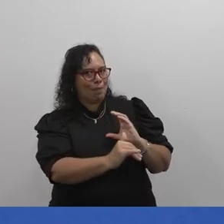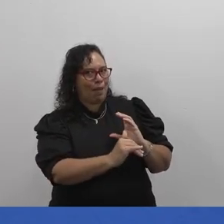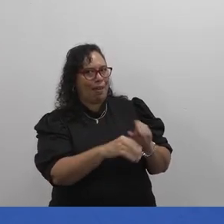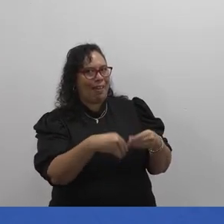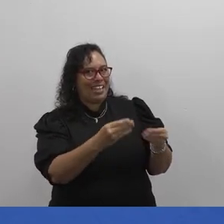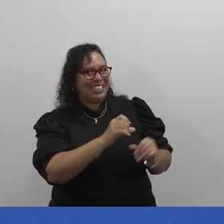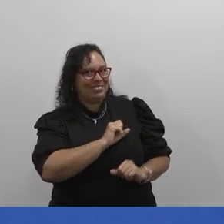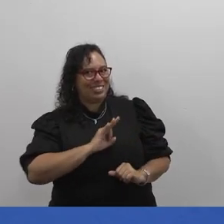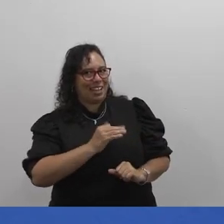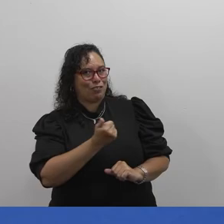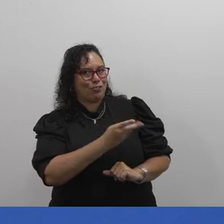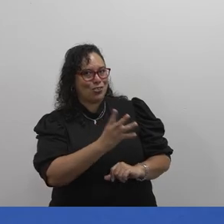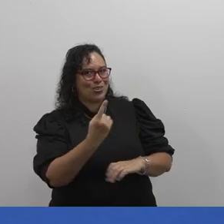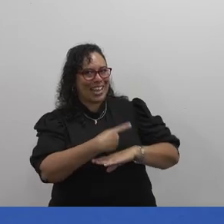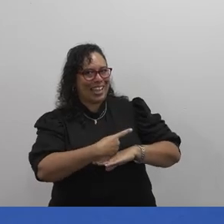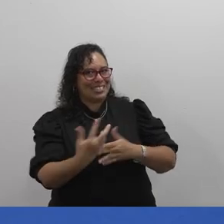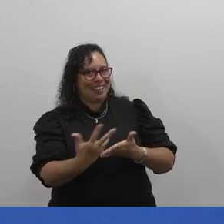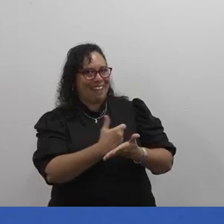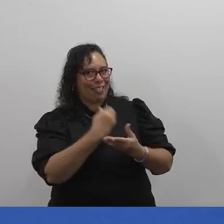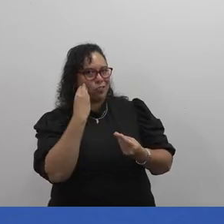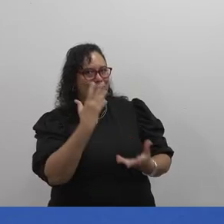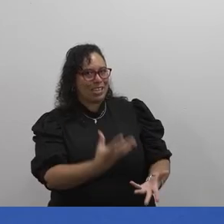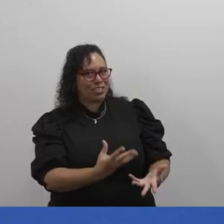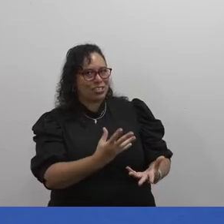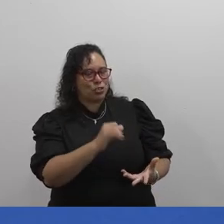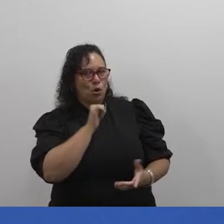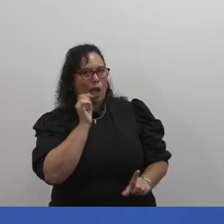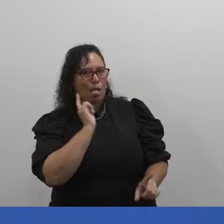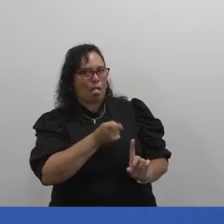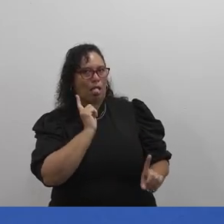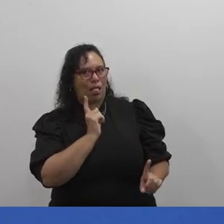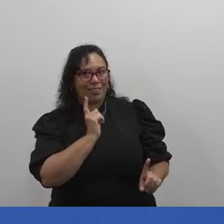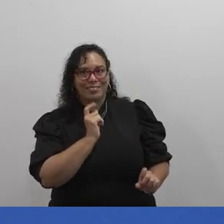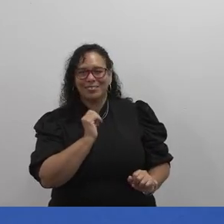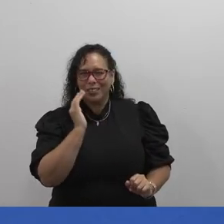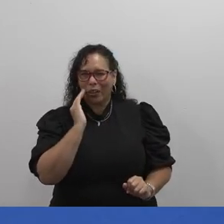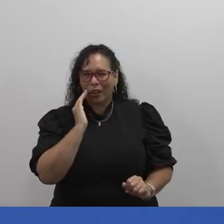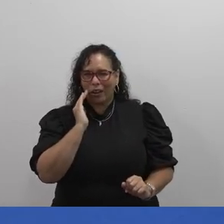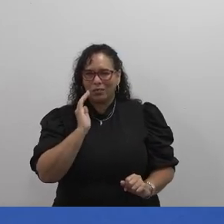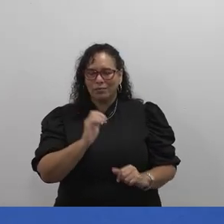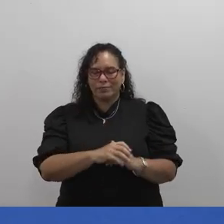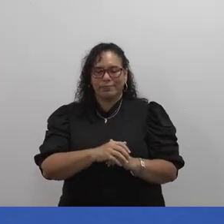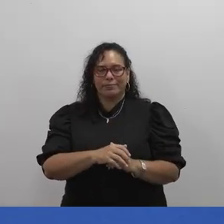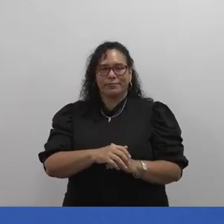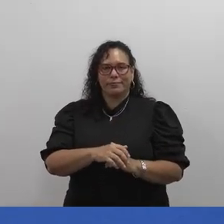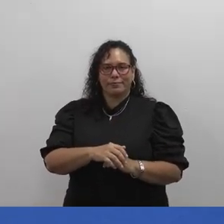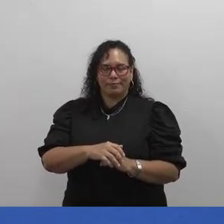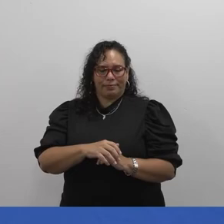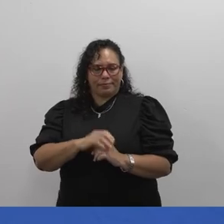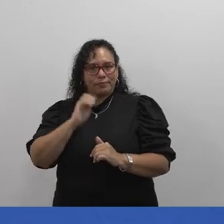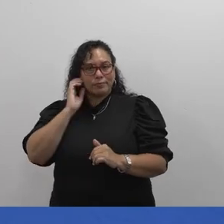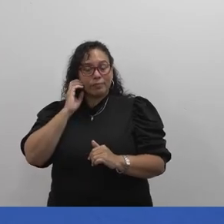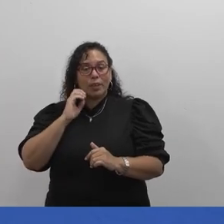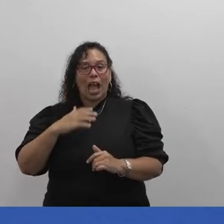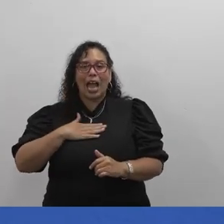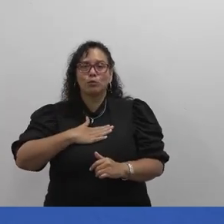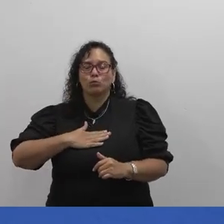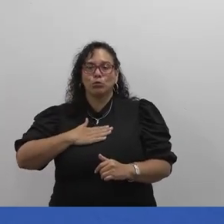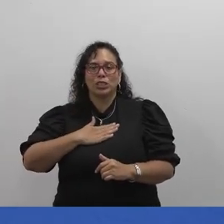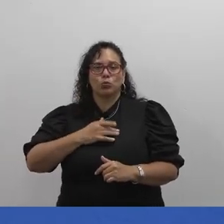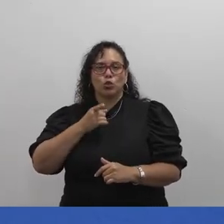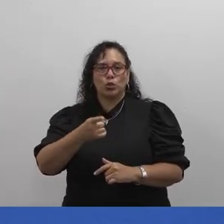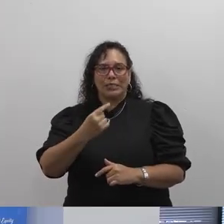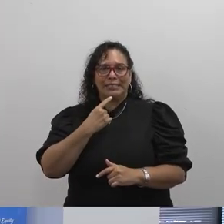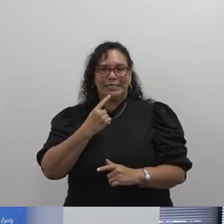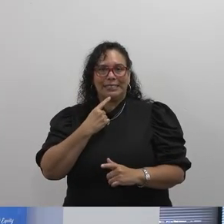days to gather that information so that they're not on the spot when I come in for a meeting. Yeah, I appreciate what you're sharing publicly